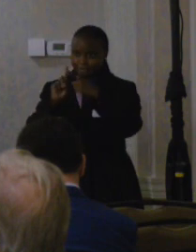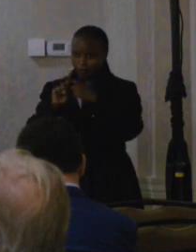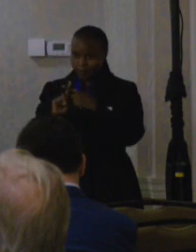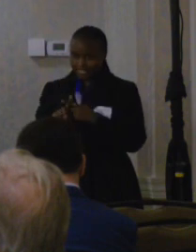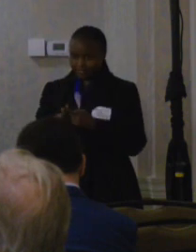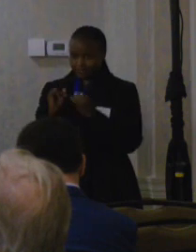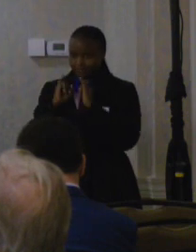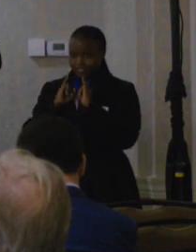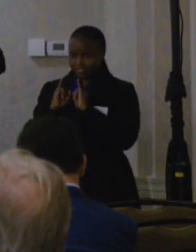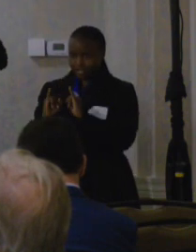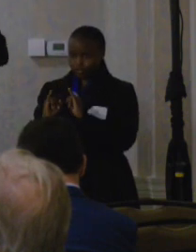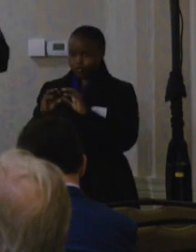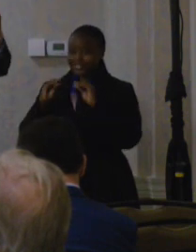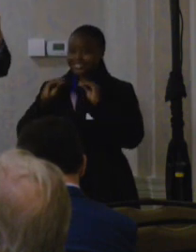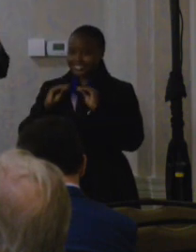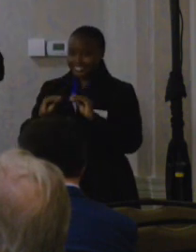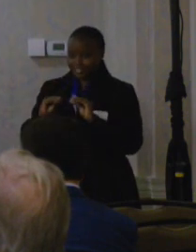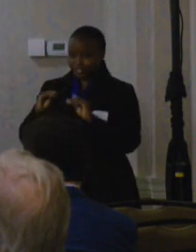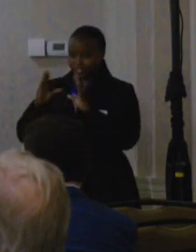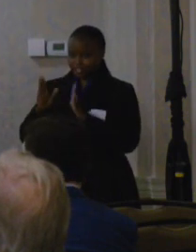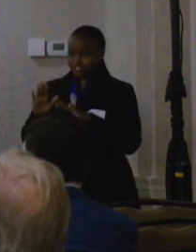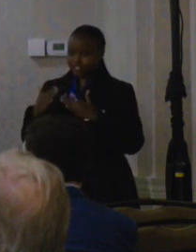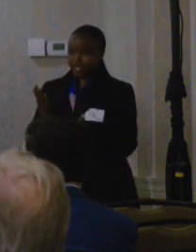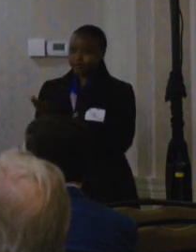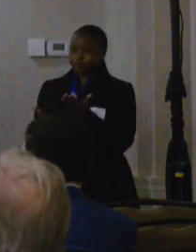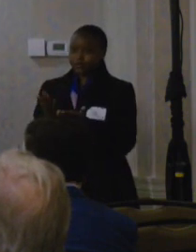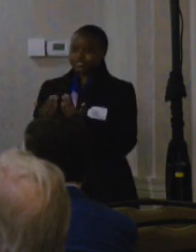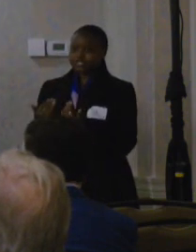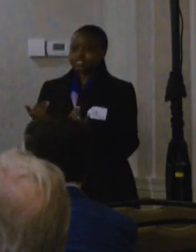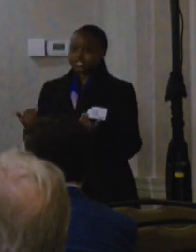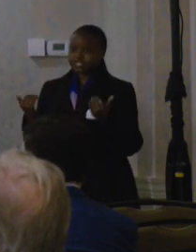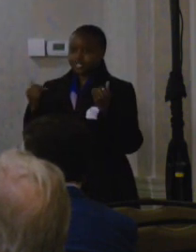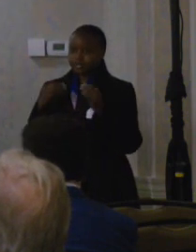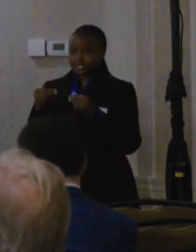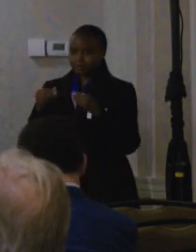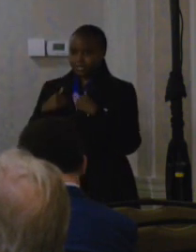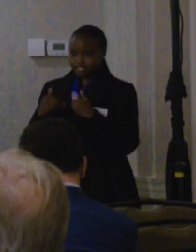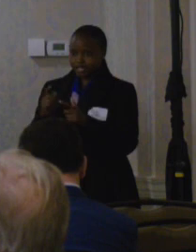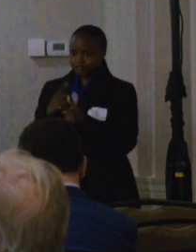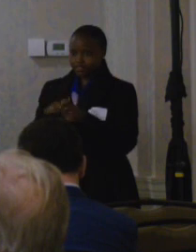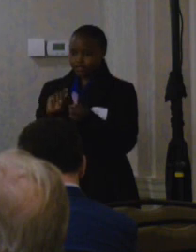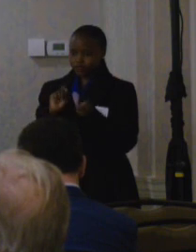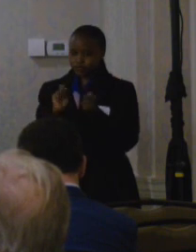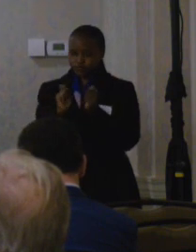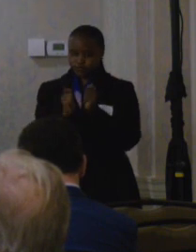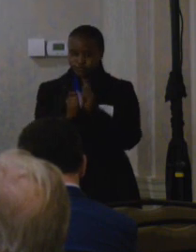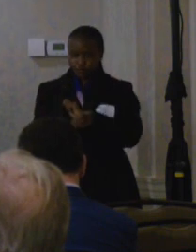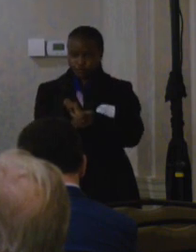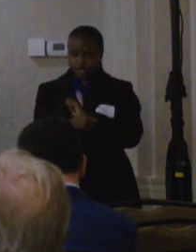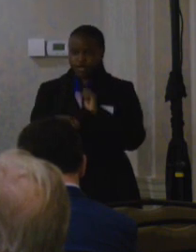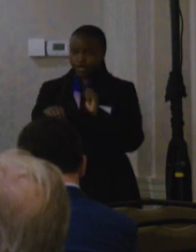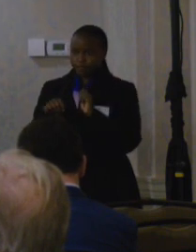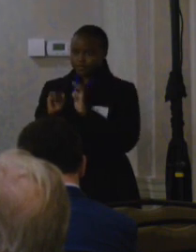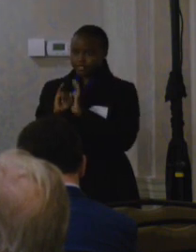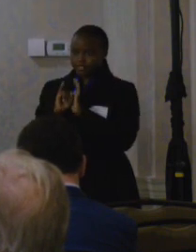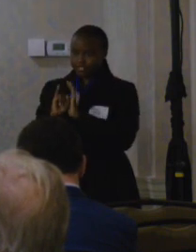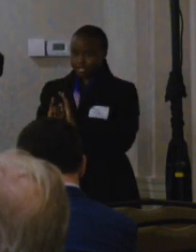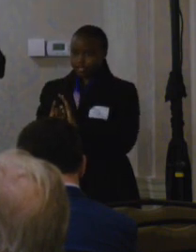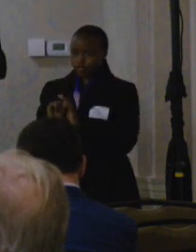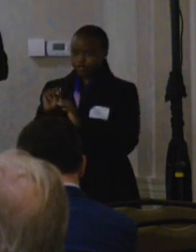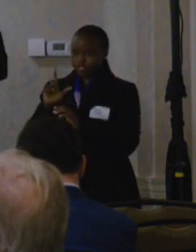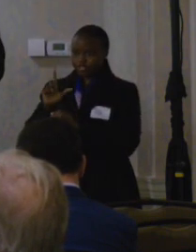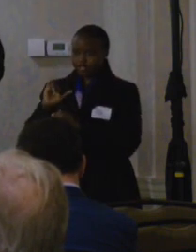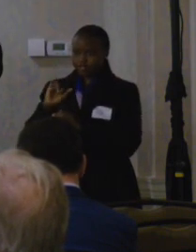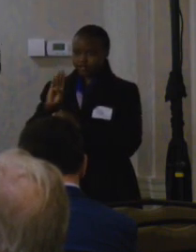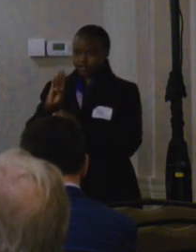so teaching teachers how to assess students' abilities and then to adapt their instruction in that way in Liberia, and then in mother